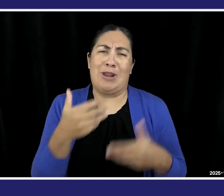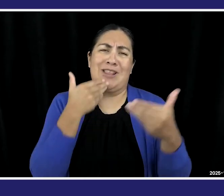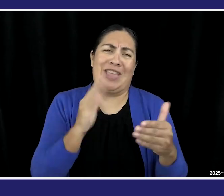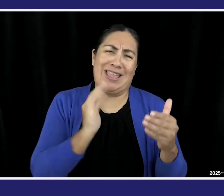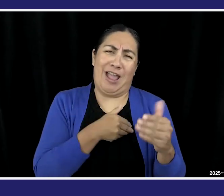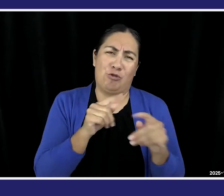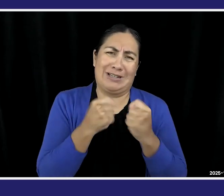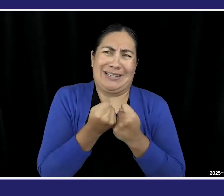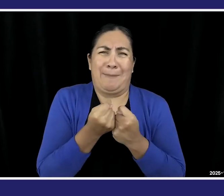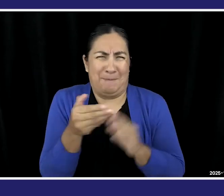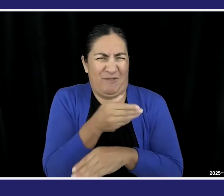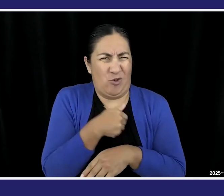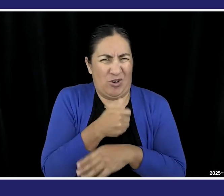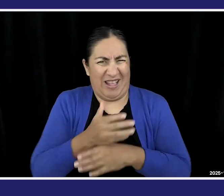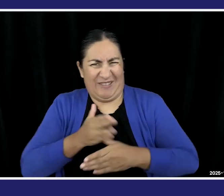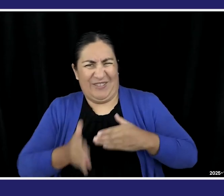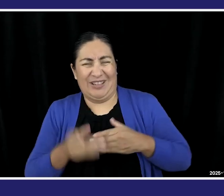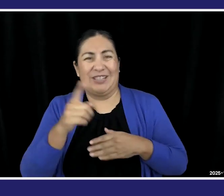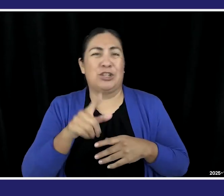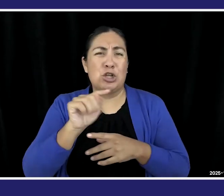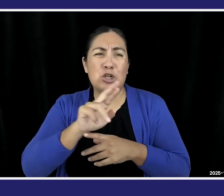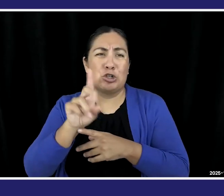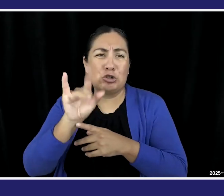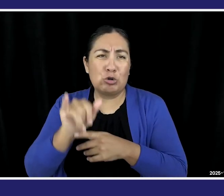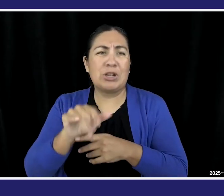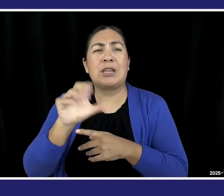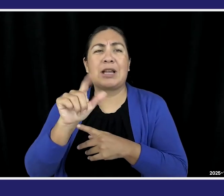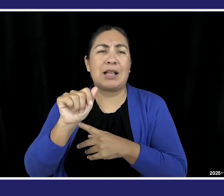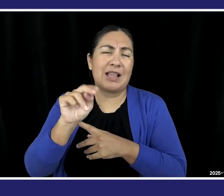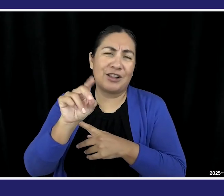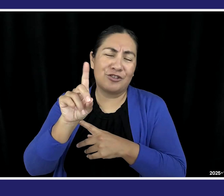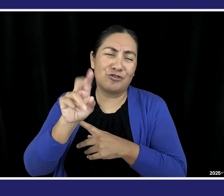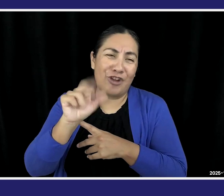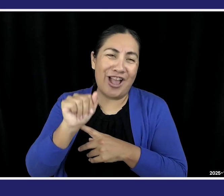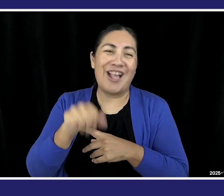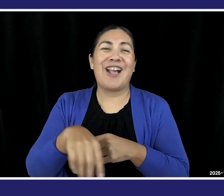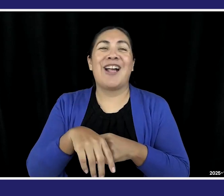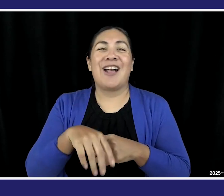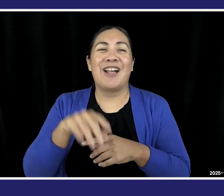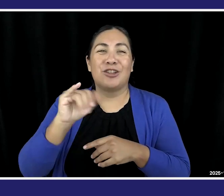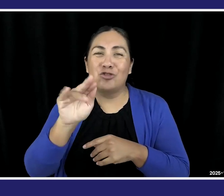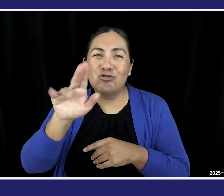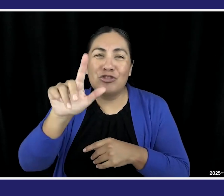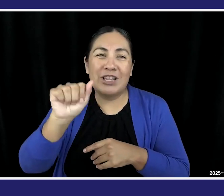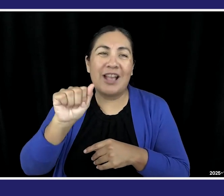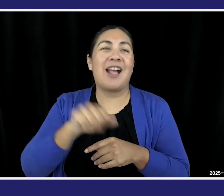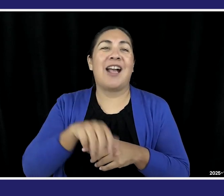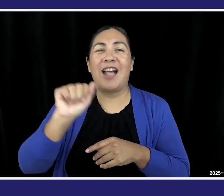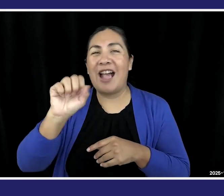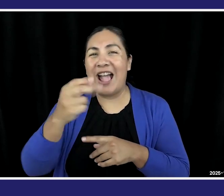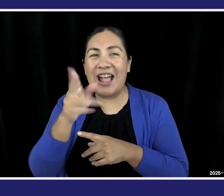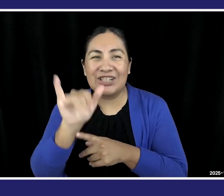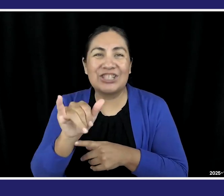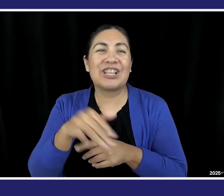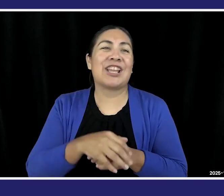and Kalandra and Julie Nagasako and Ashley Mills, and just a huge team that has been behind the scenes working really hard on this guide,